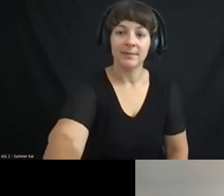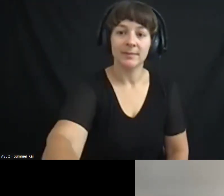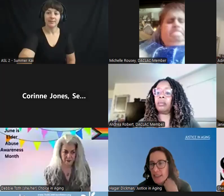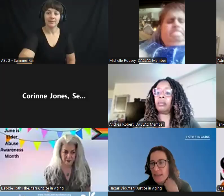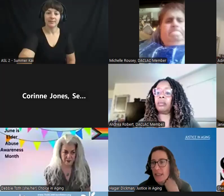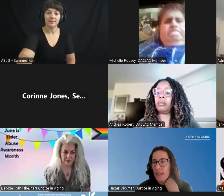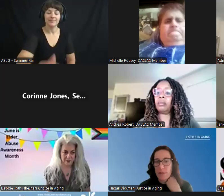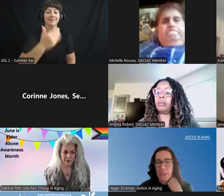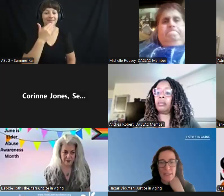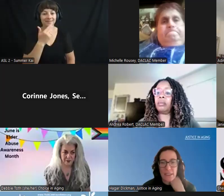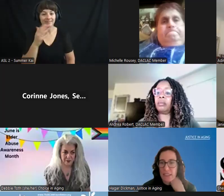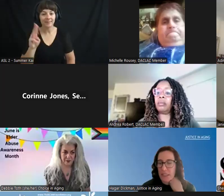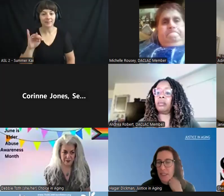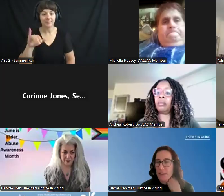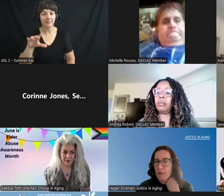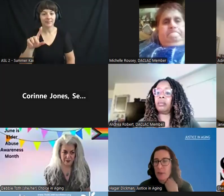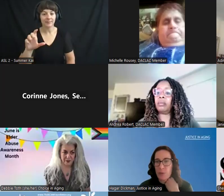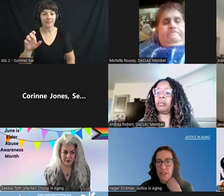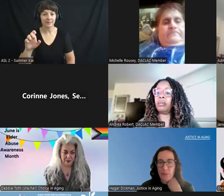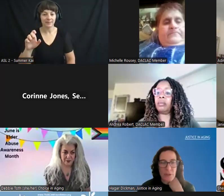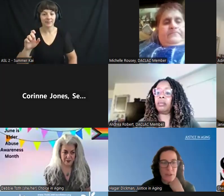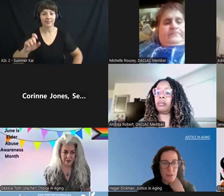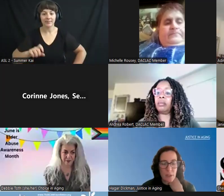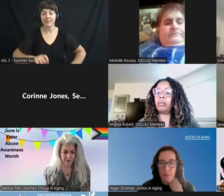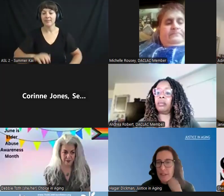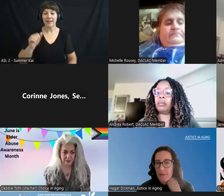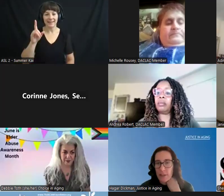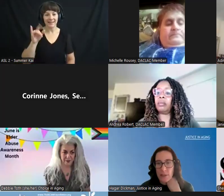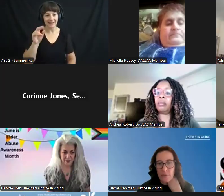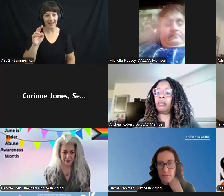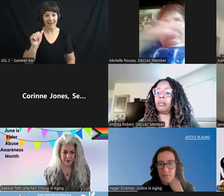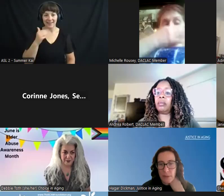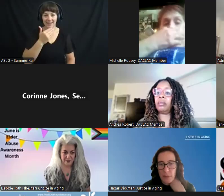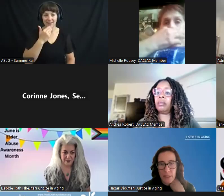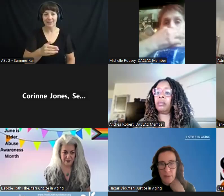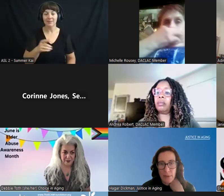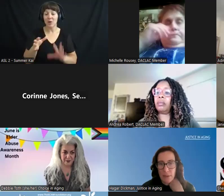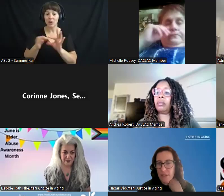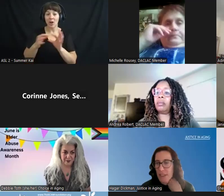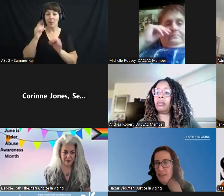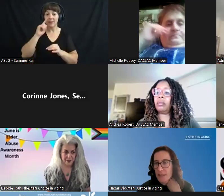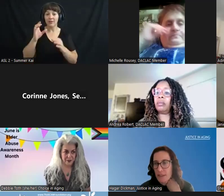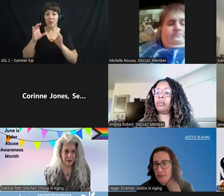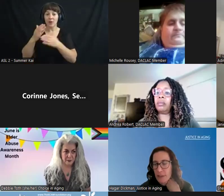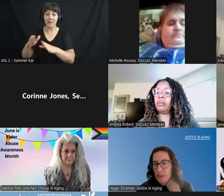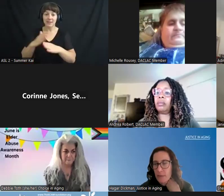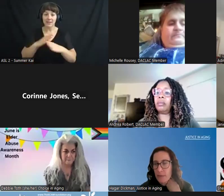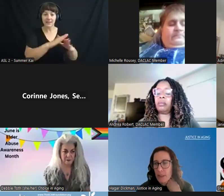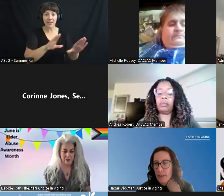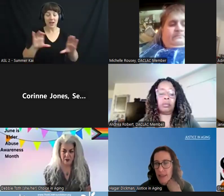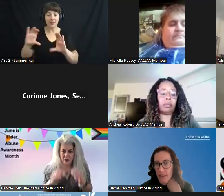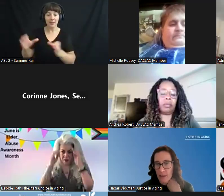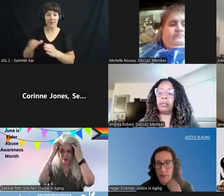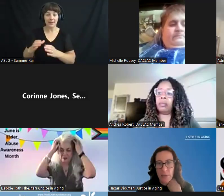Thank you, Michelle and Adina. So we'll open it up to comments from subcommittee members and